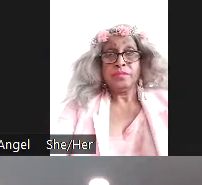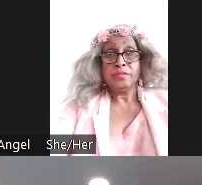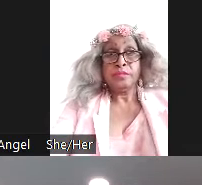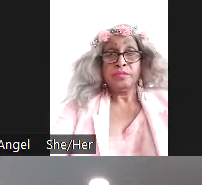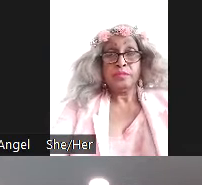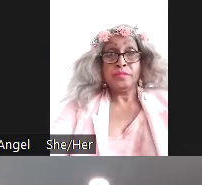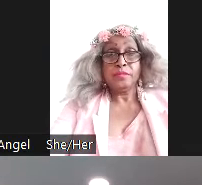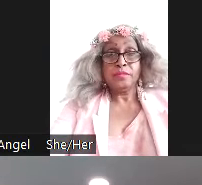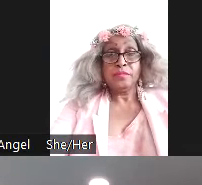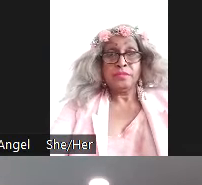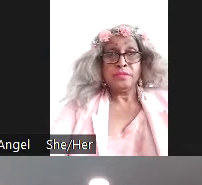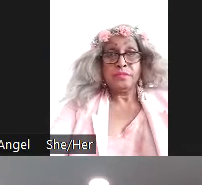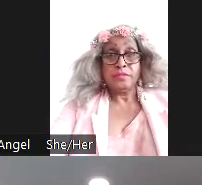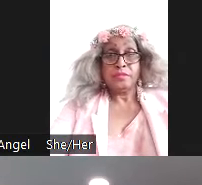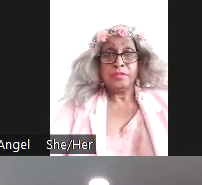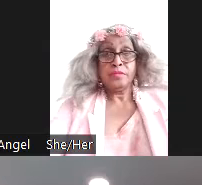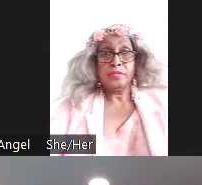off on your own Zoom, I believe.